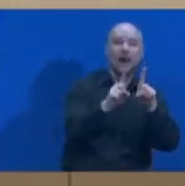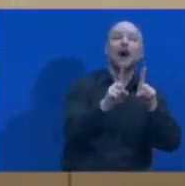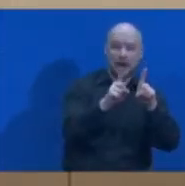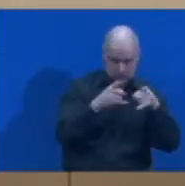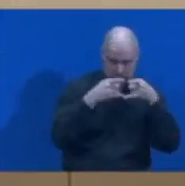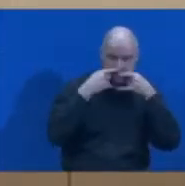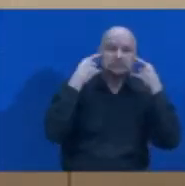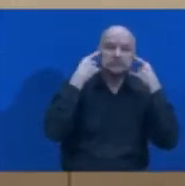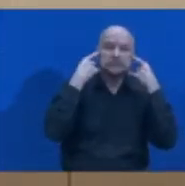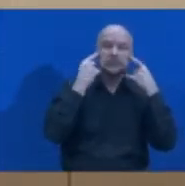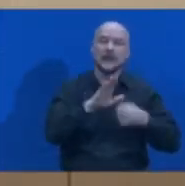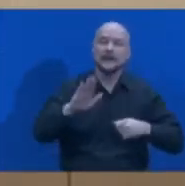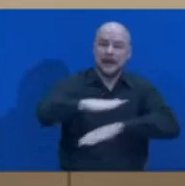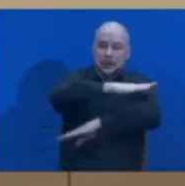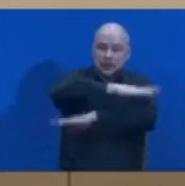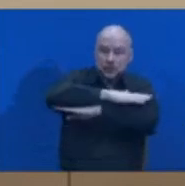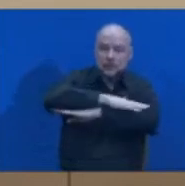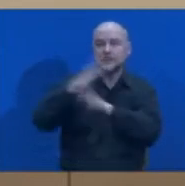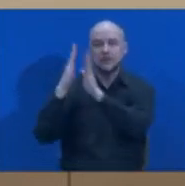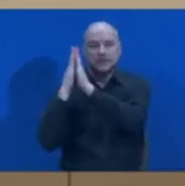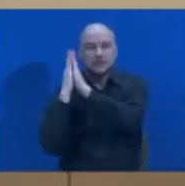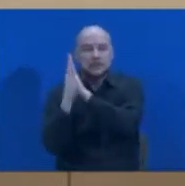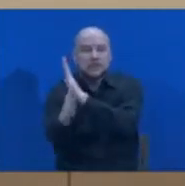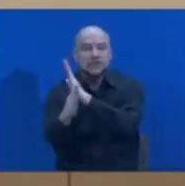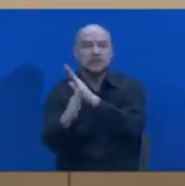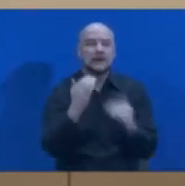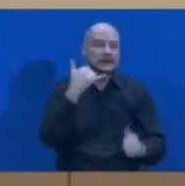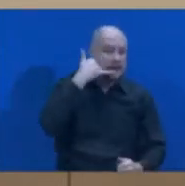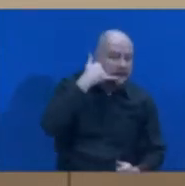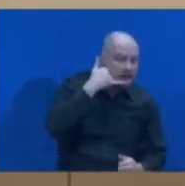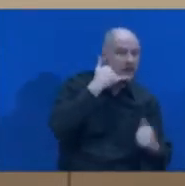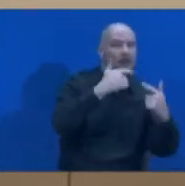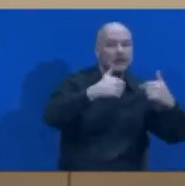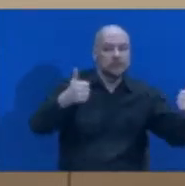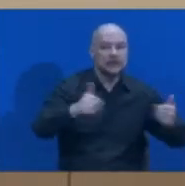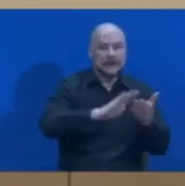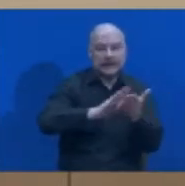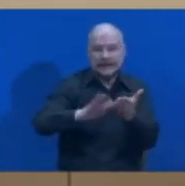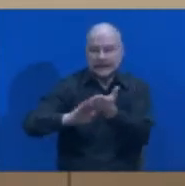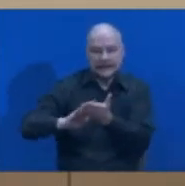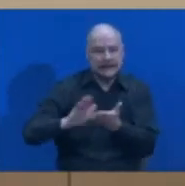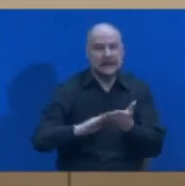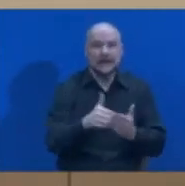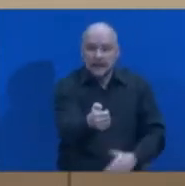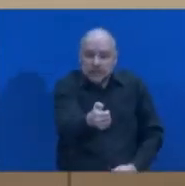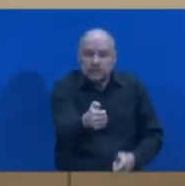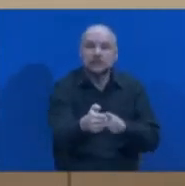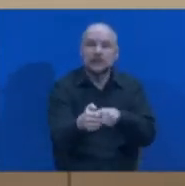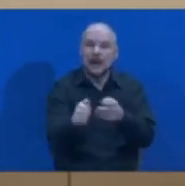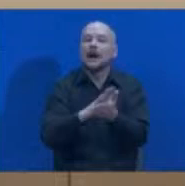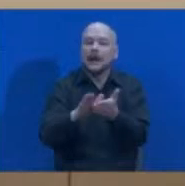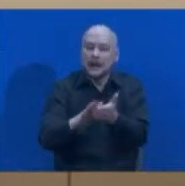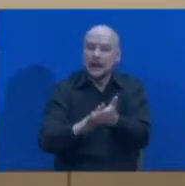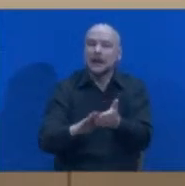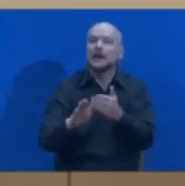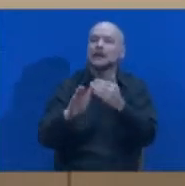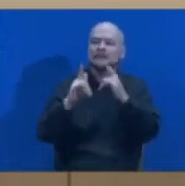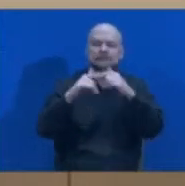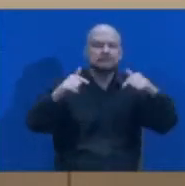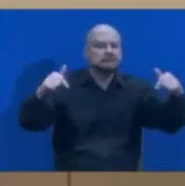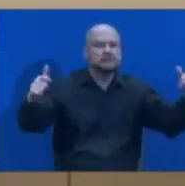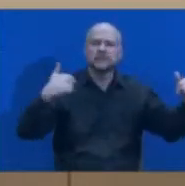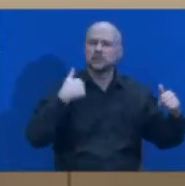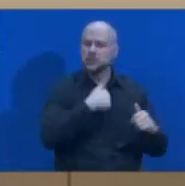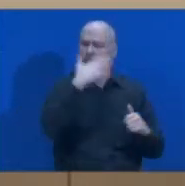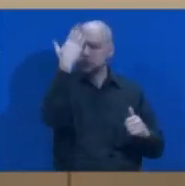They should be cleaning surfaces that are used and touched by more than one person regularly. The things that we